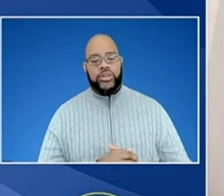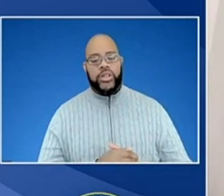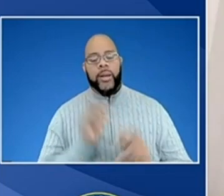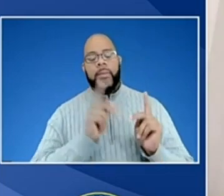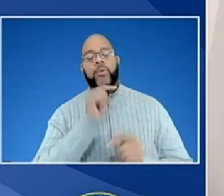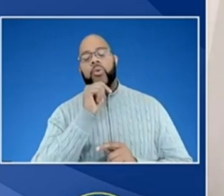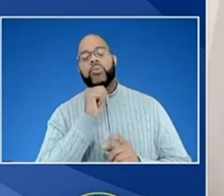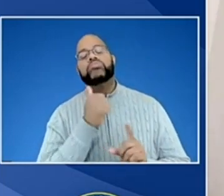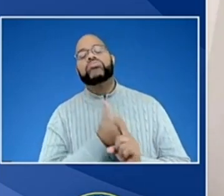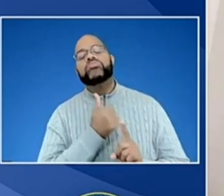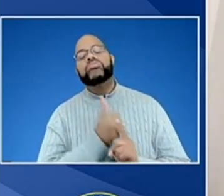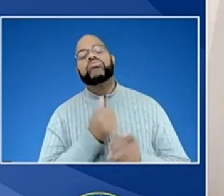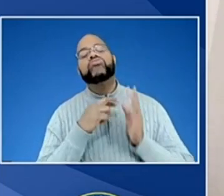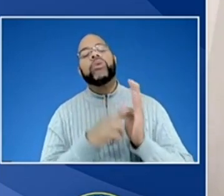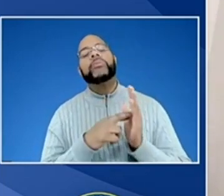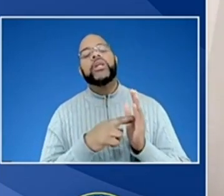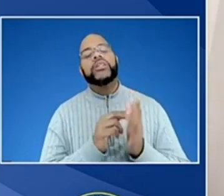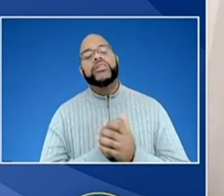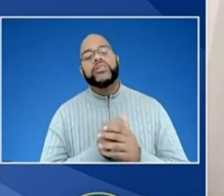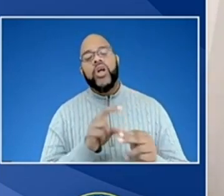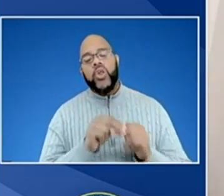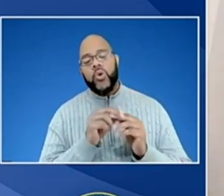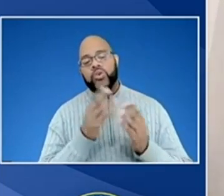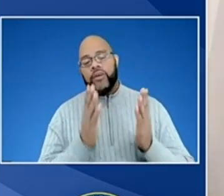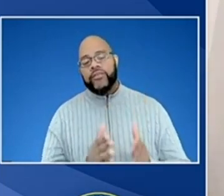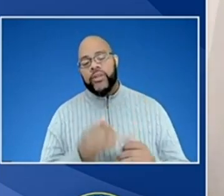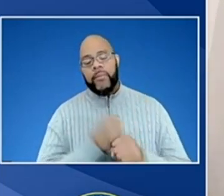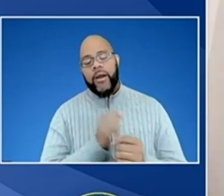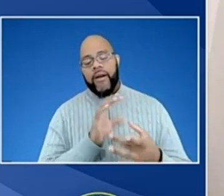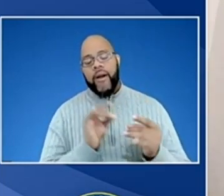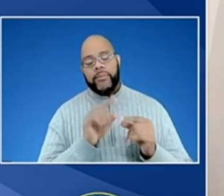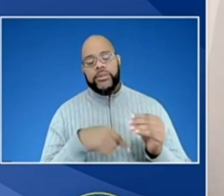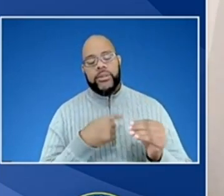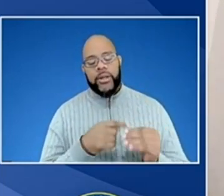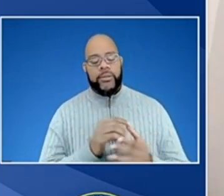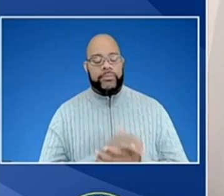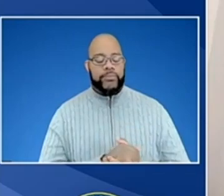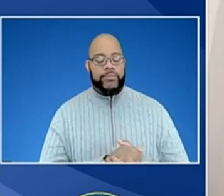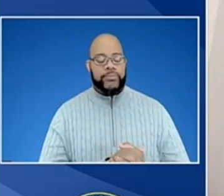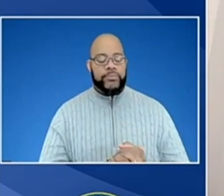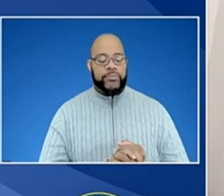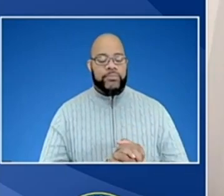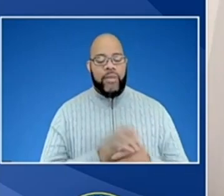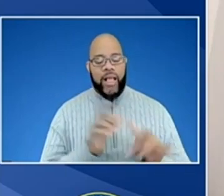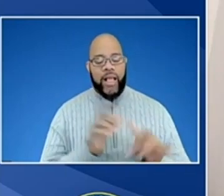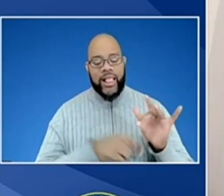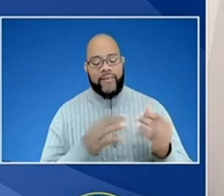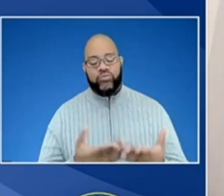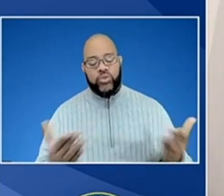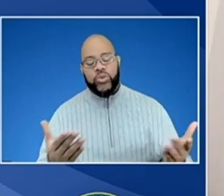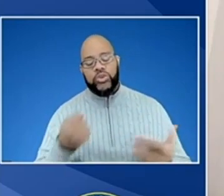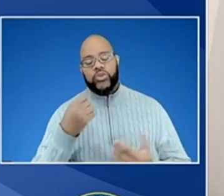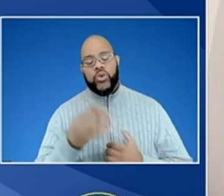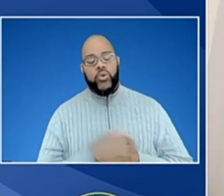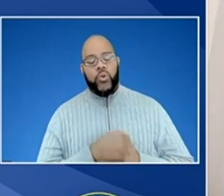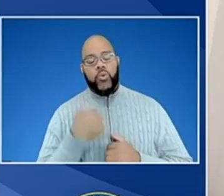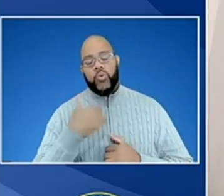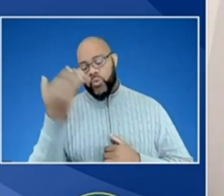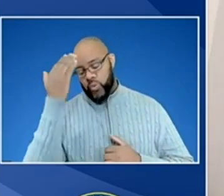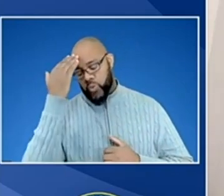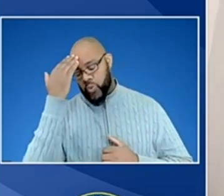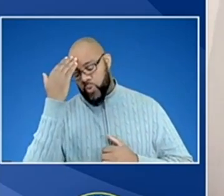are representing loan servicers make comments about just lack of resources. So we know just